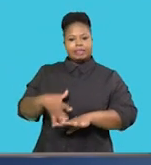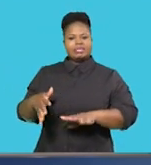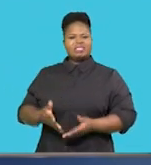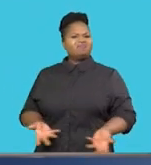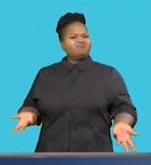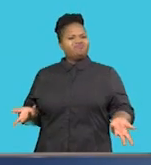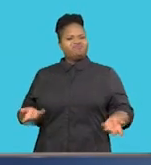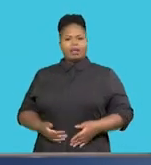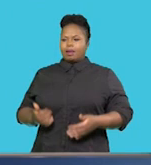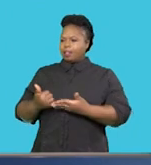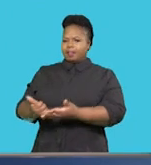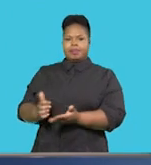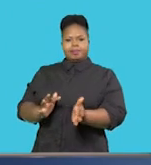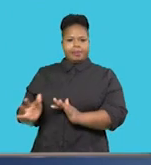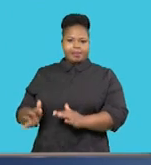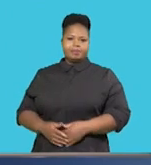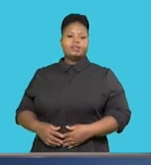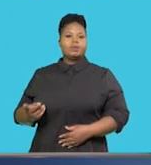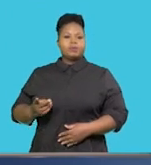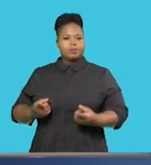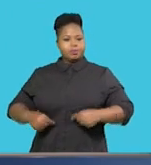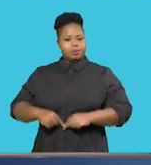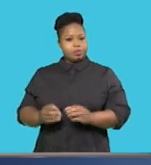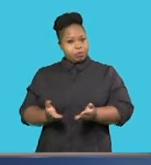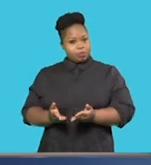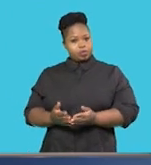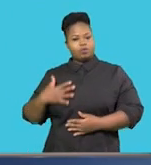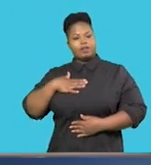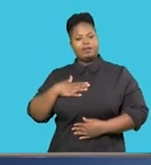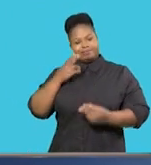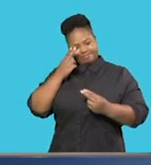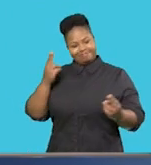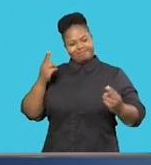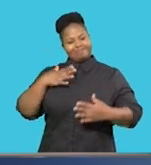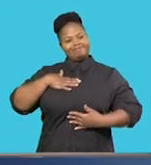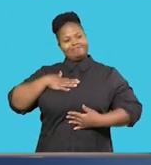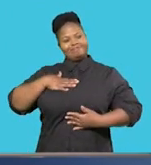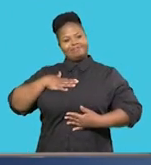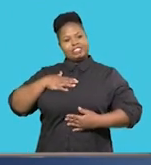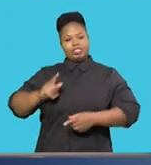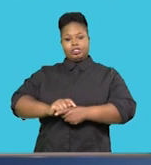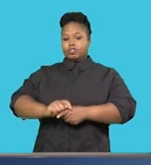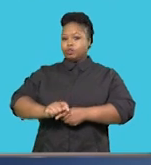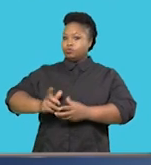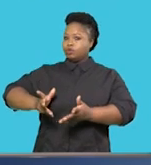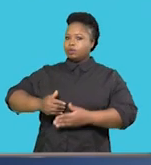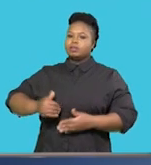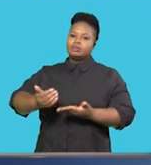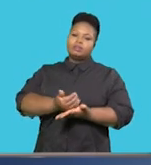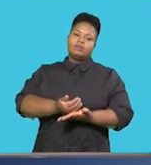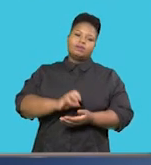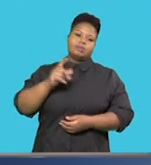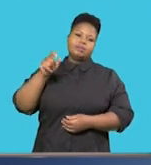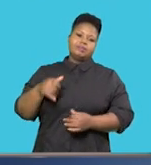how do they assist? And for us as a school, we feel honored to have such a training that can save